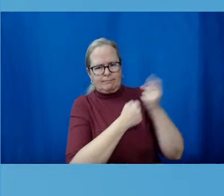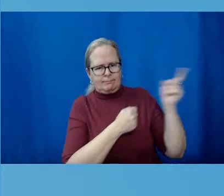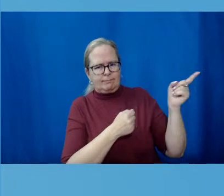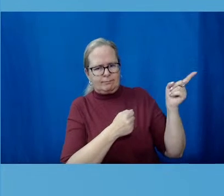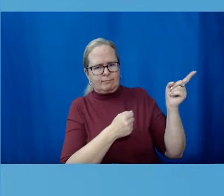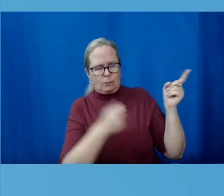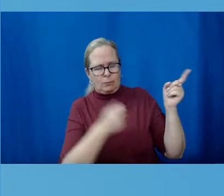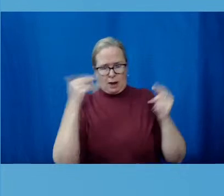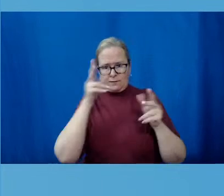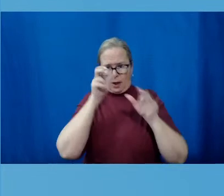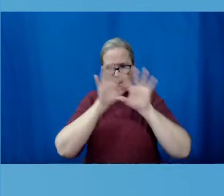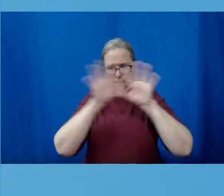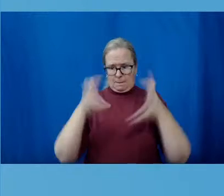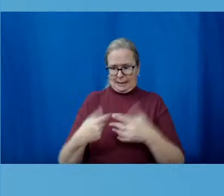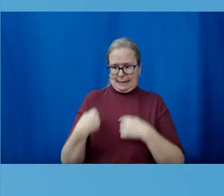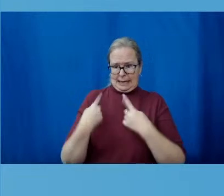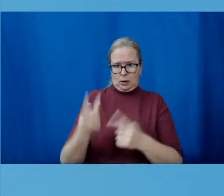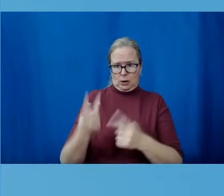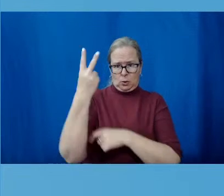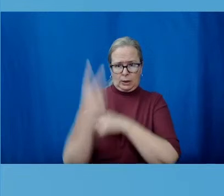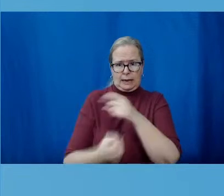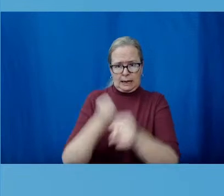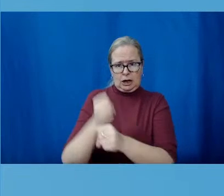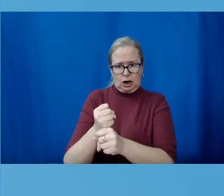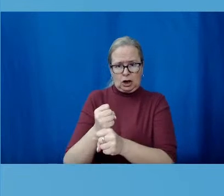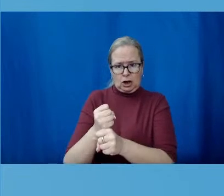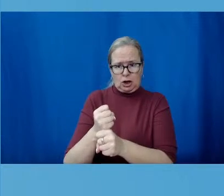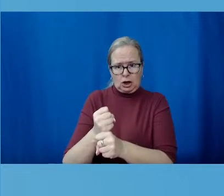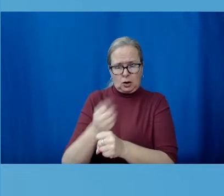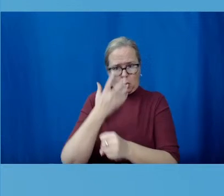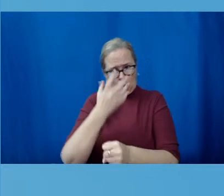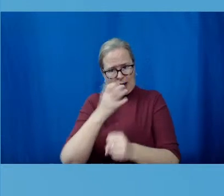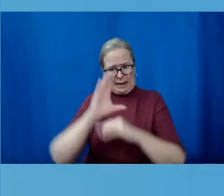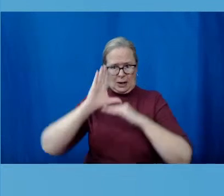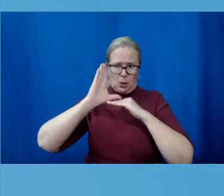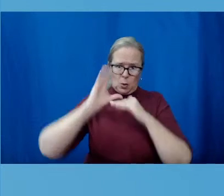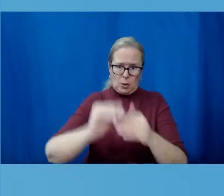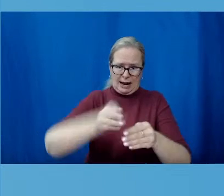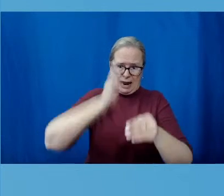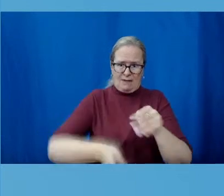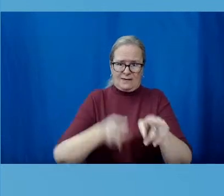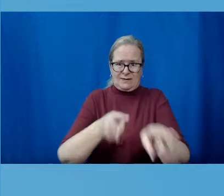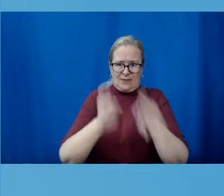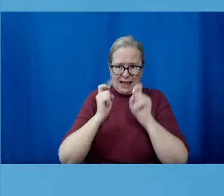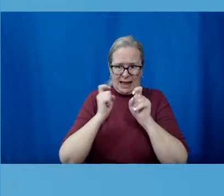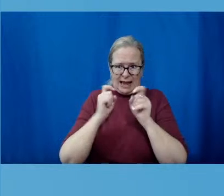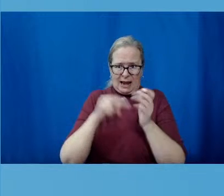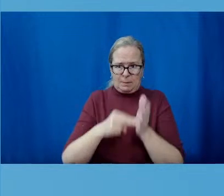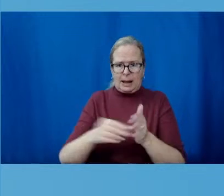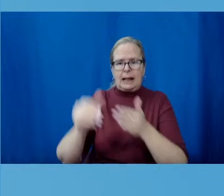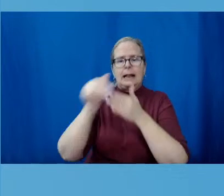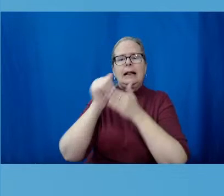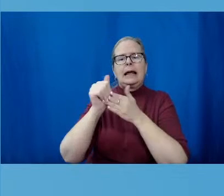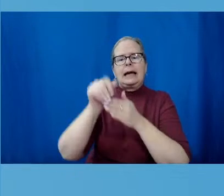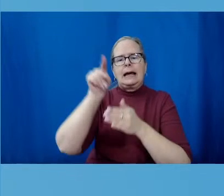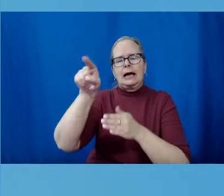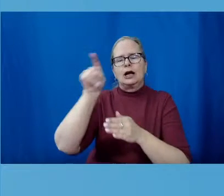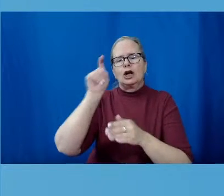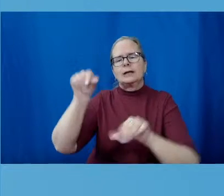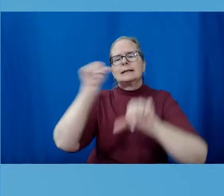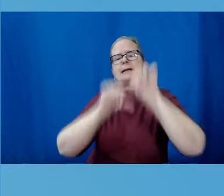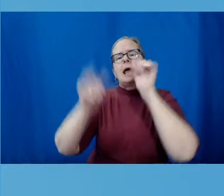it quickly, you need science to take the lead. And that's why I think she should have that authority. I'm going to take